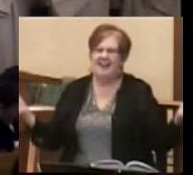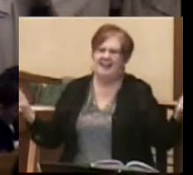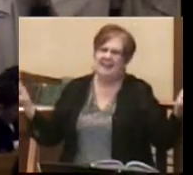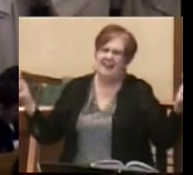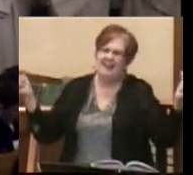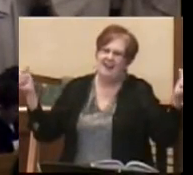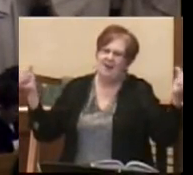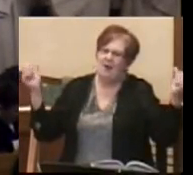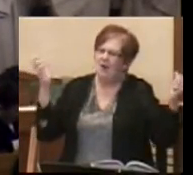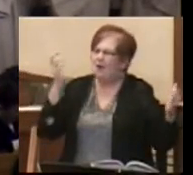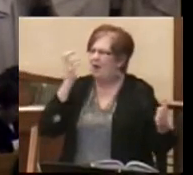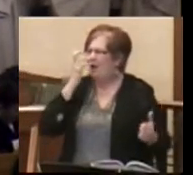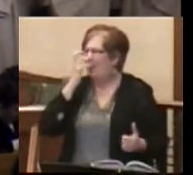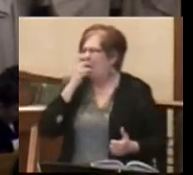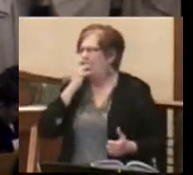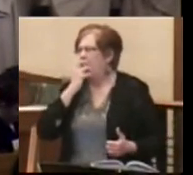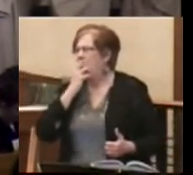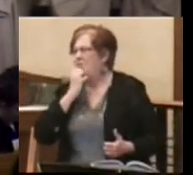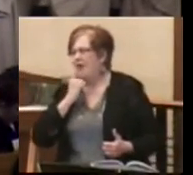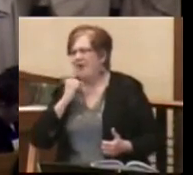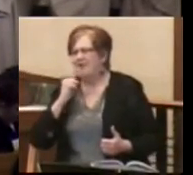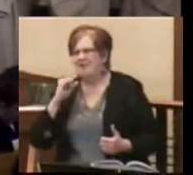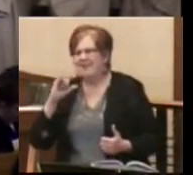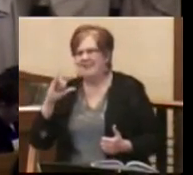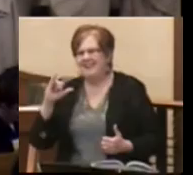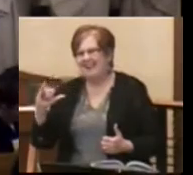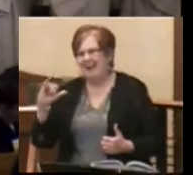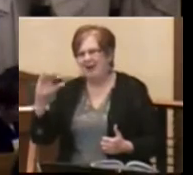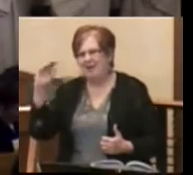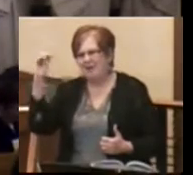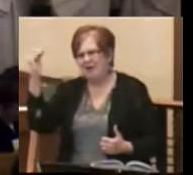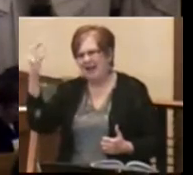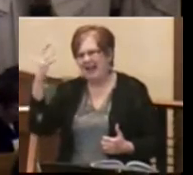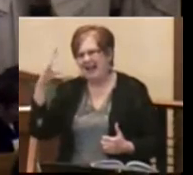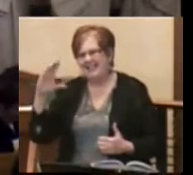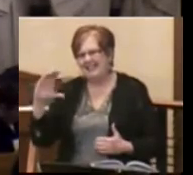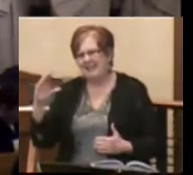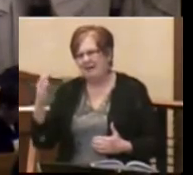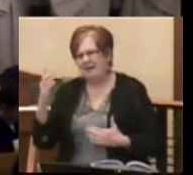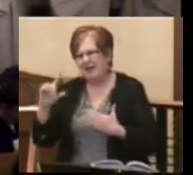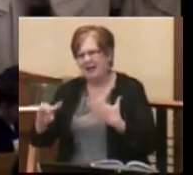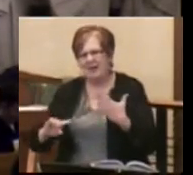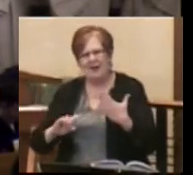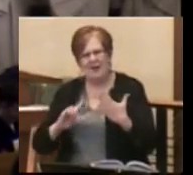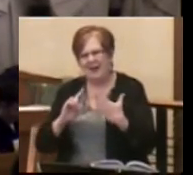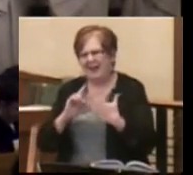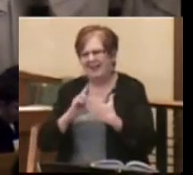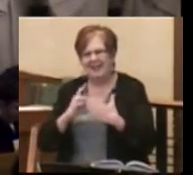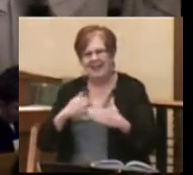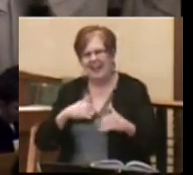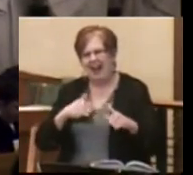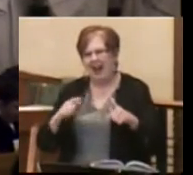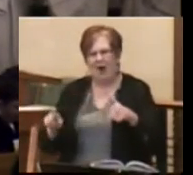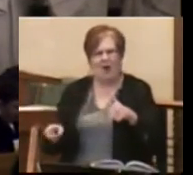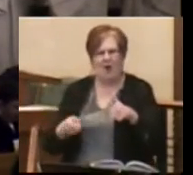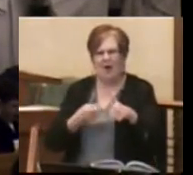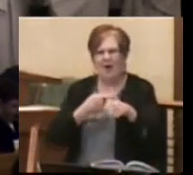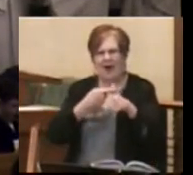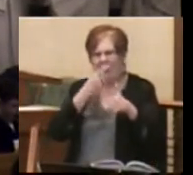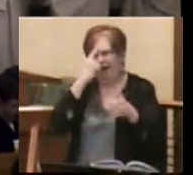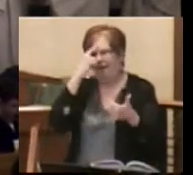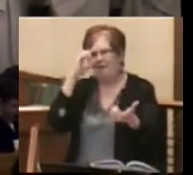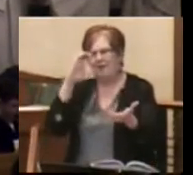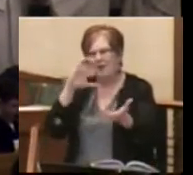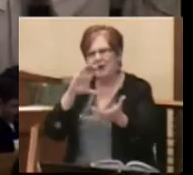relieved. How precious is that grace of year, the